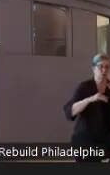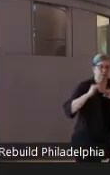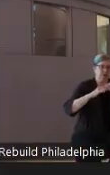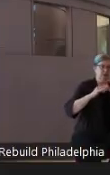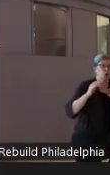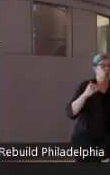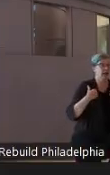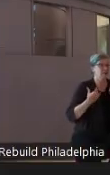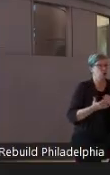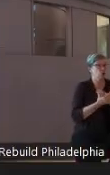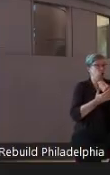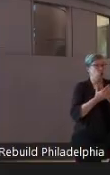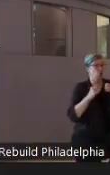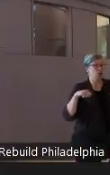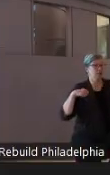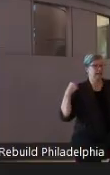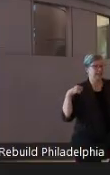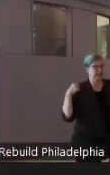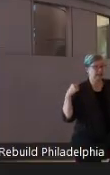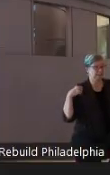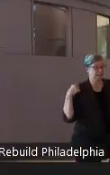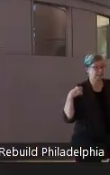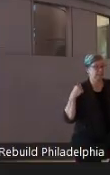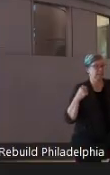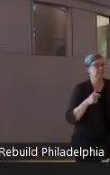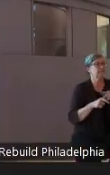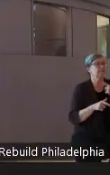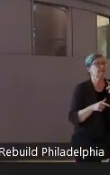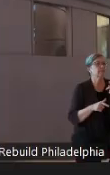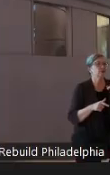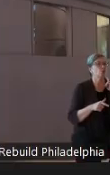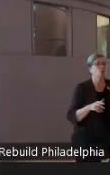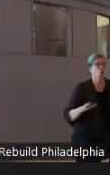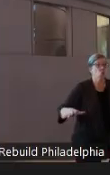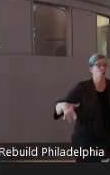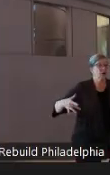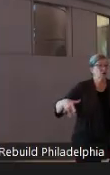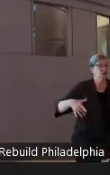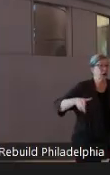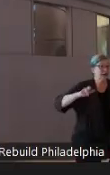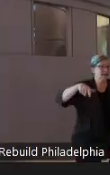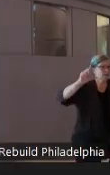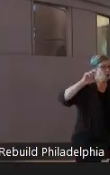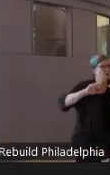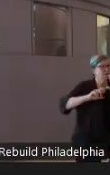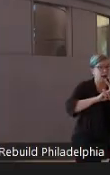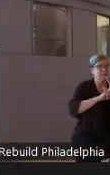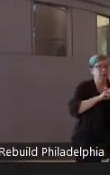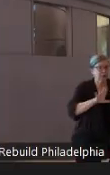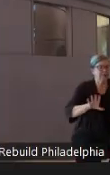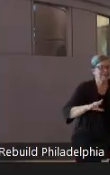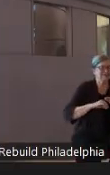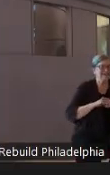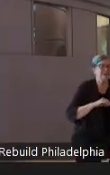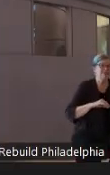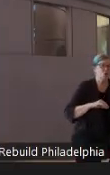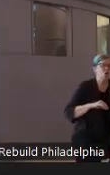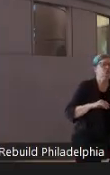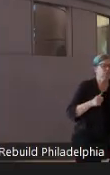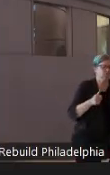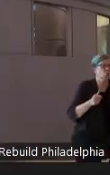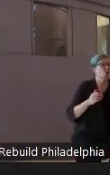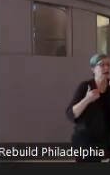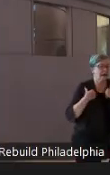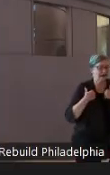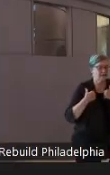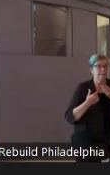a brand new gymnasium. I know wheelchair basketball was a very popular sport at the former facility, and we will